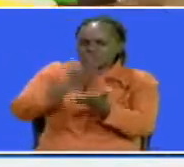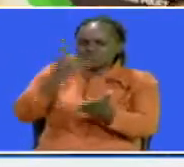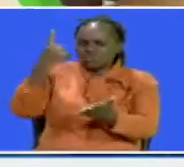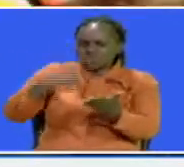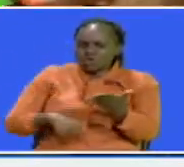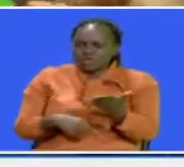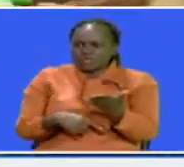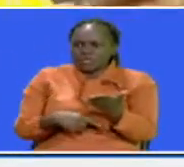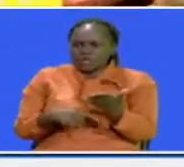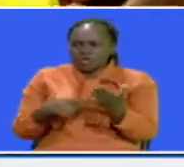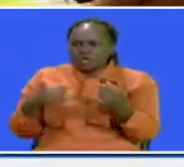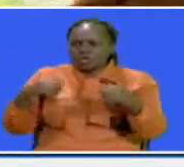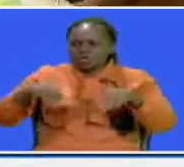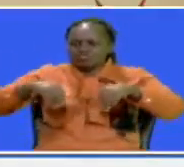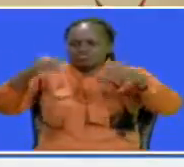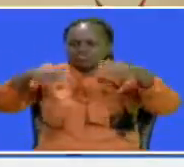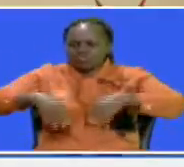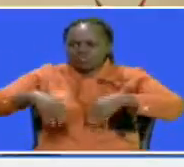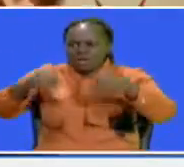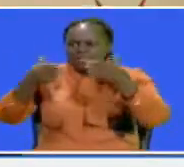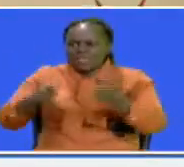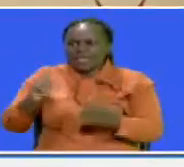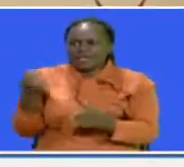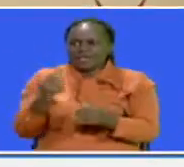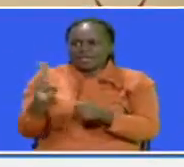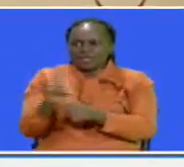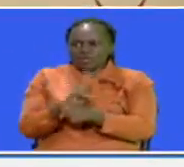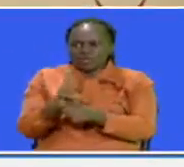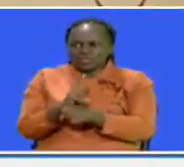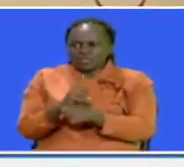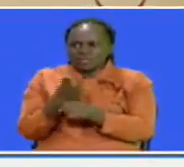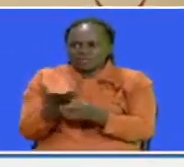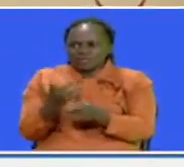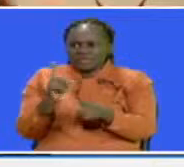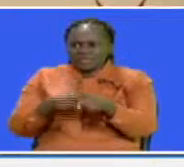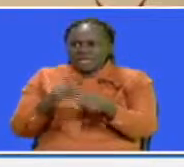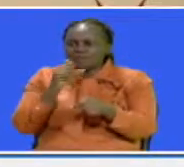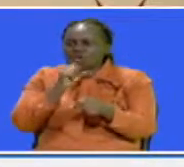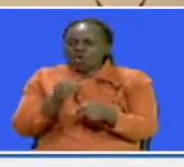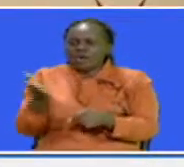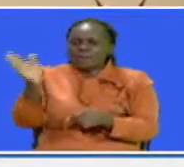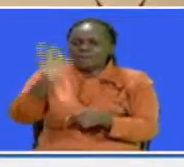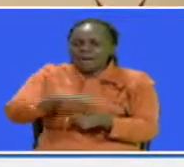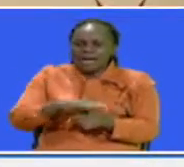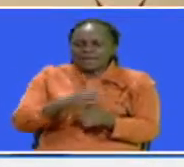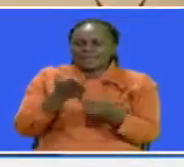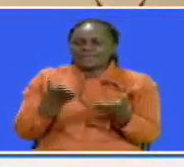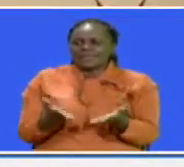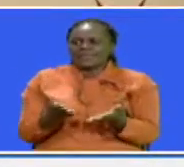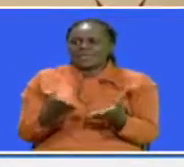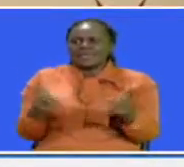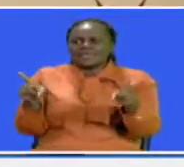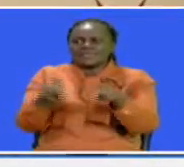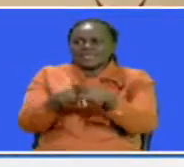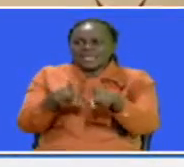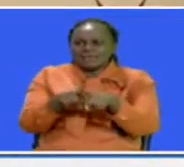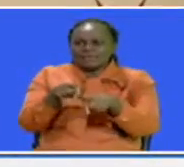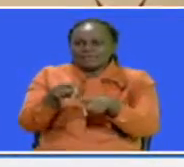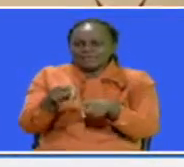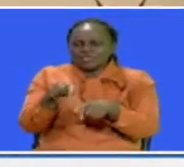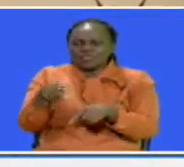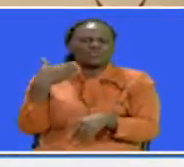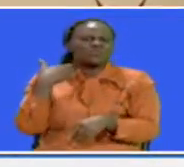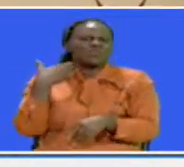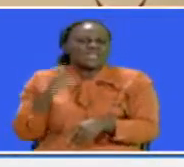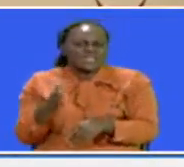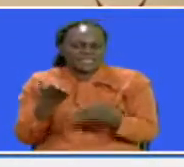of the mutumba is actually made in Kenya, used elsewhere. When it is old, it is brought here. So the very same food you are despising